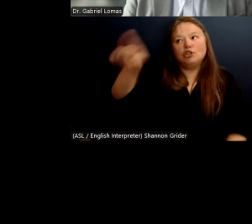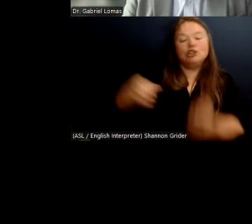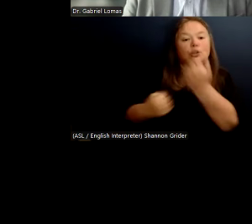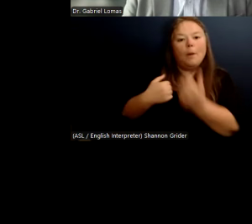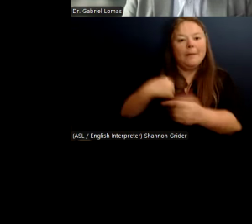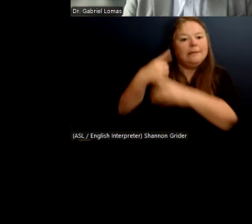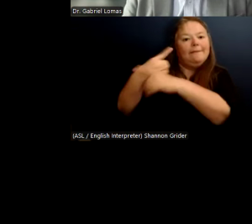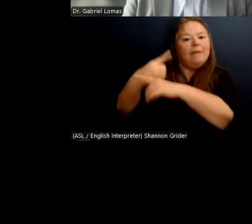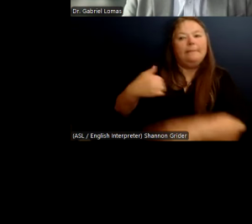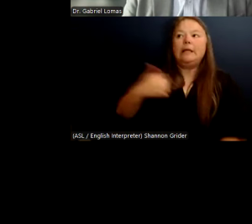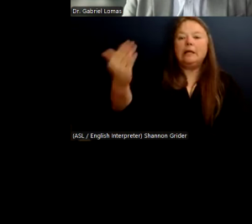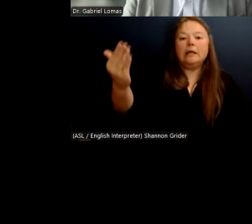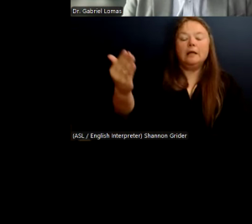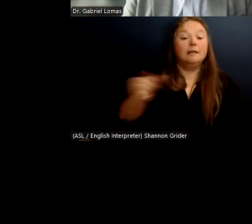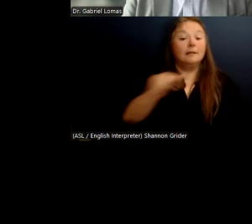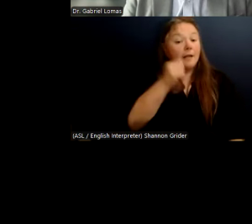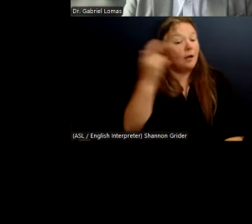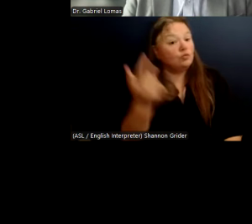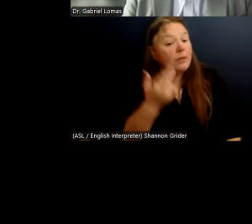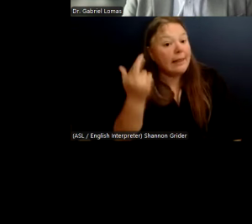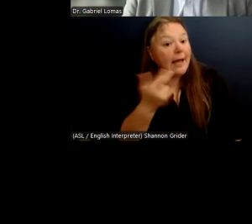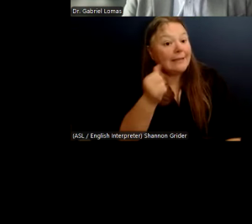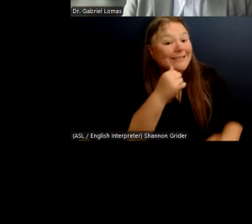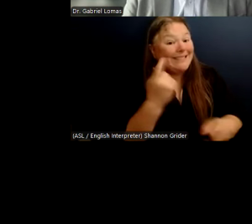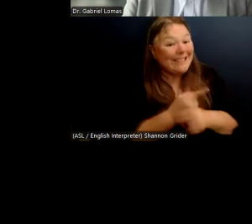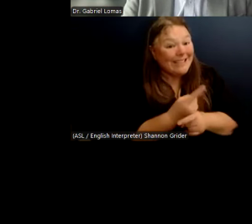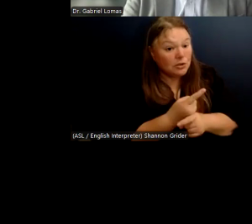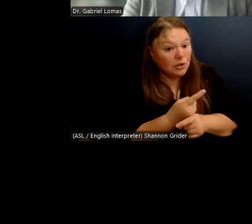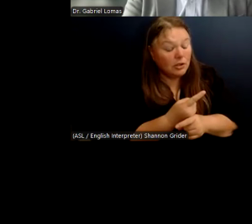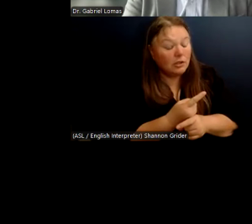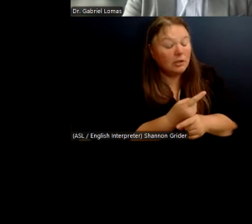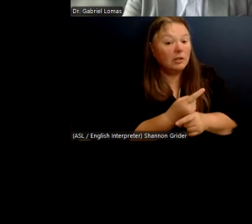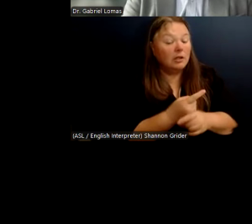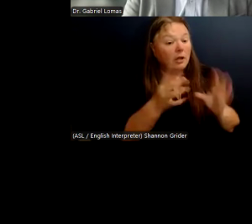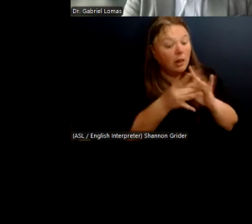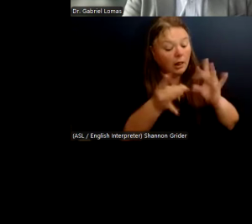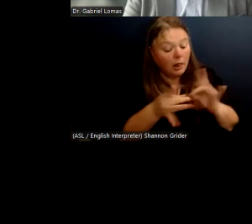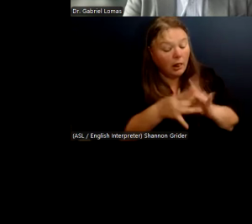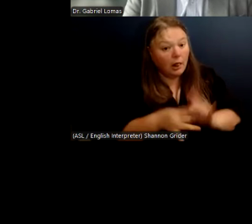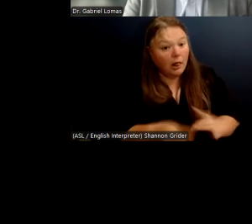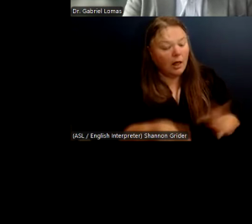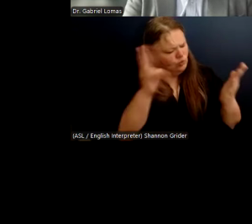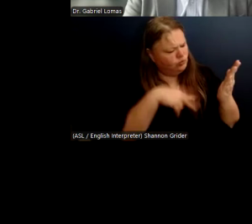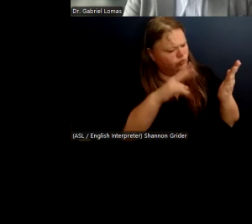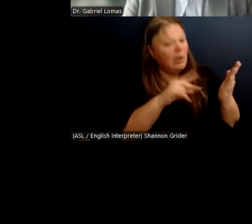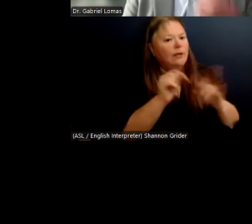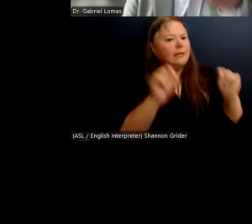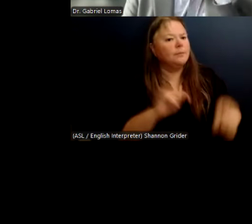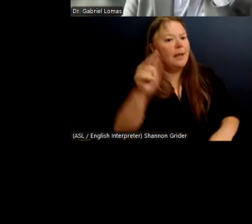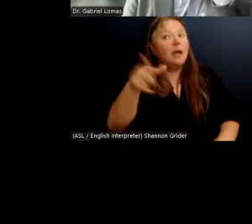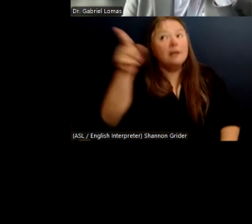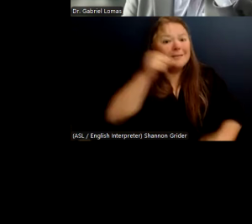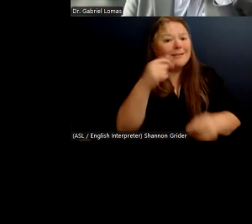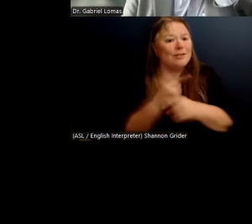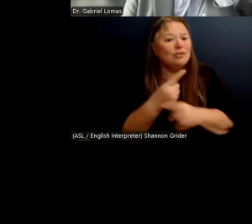him. He didn't realize until he saw the transcripts later that she was actually testifying against